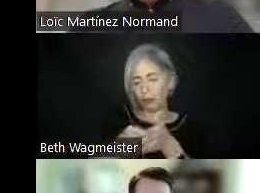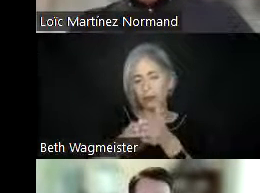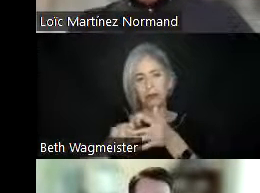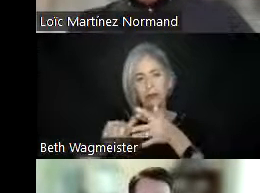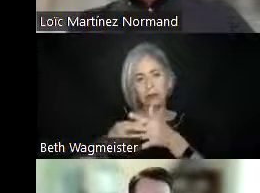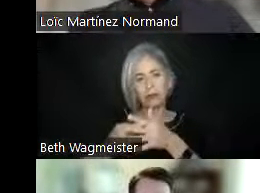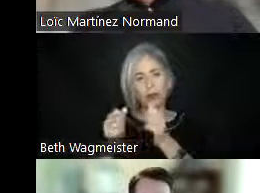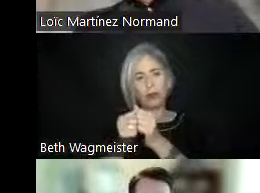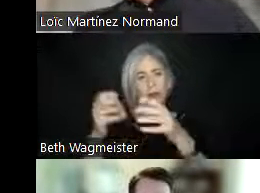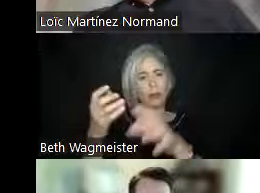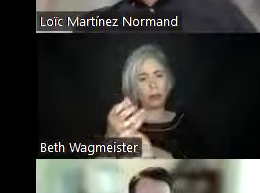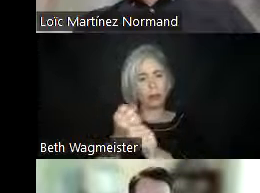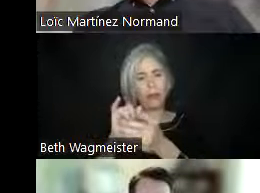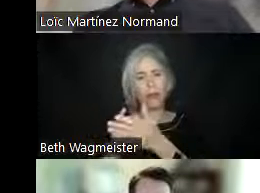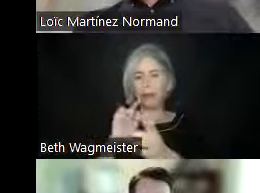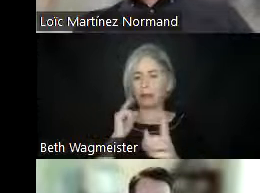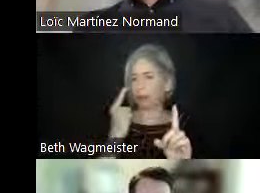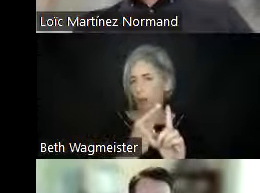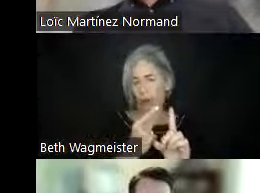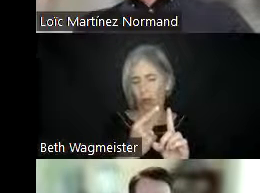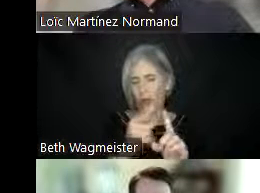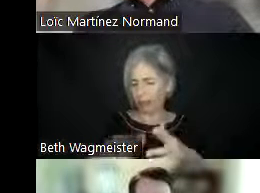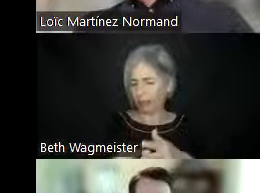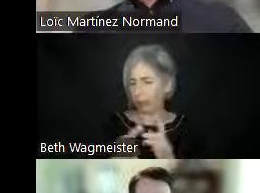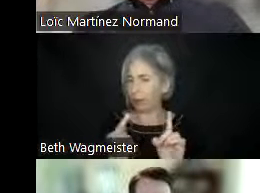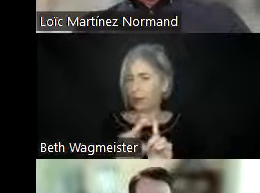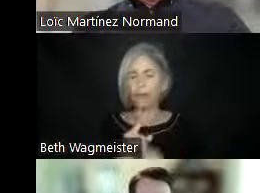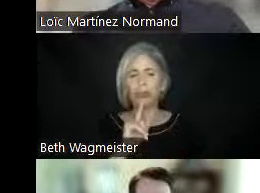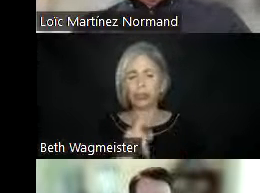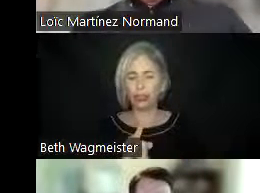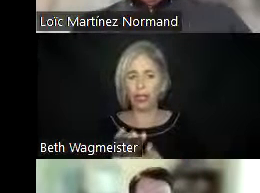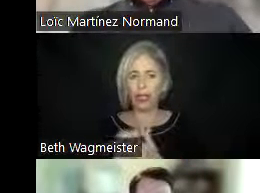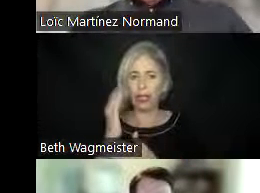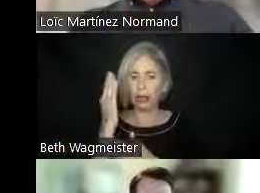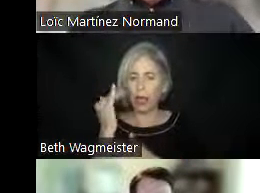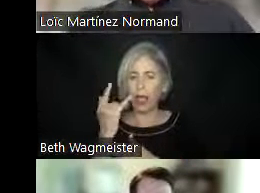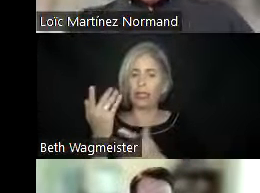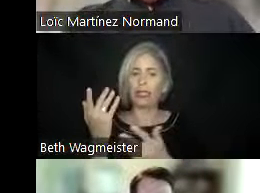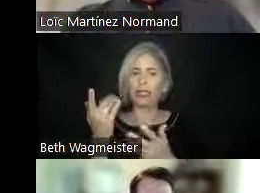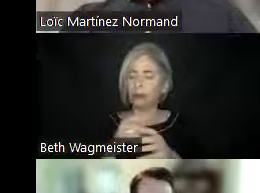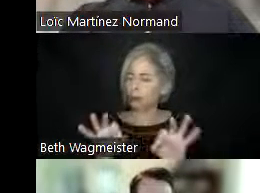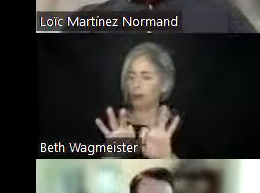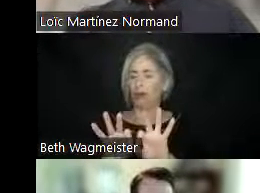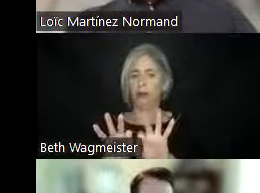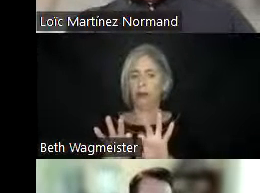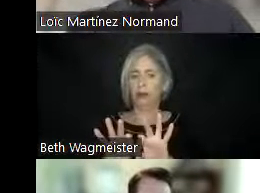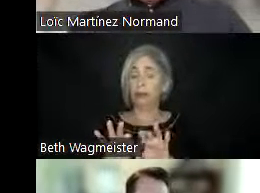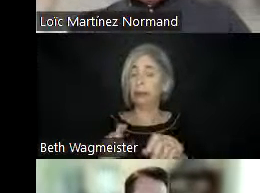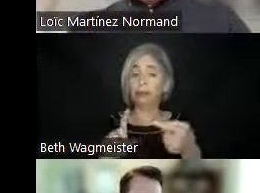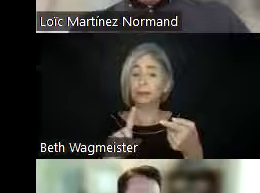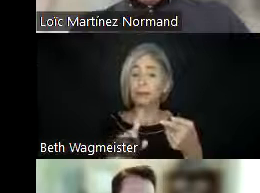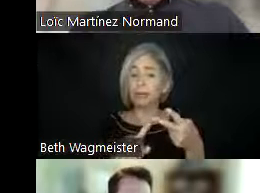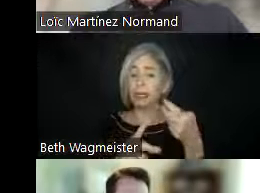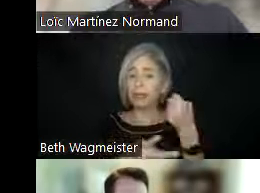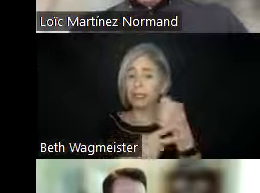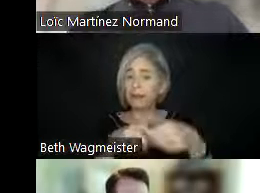in procurement, that is the starting point, I would say. So that is really, really important. It saves time